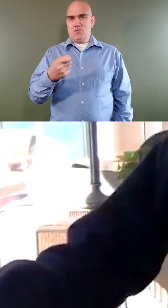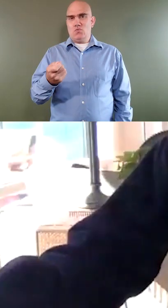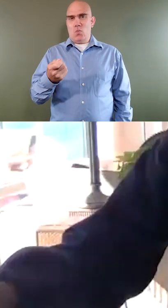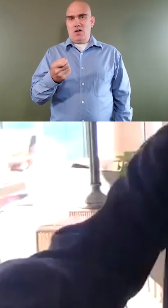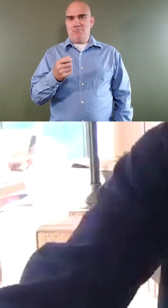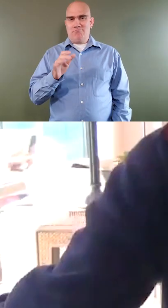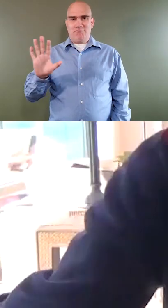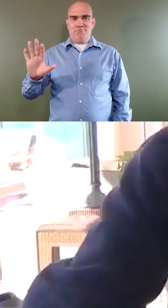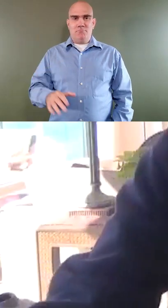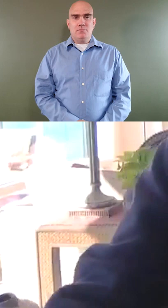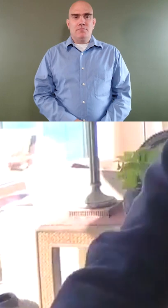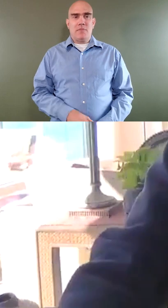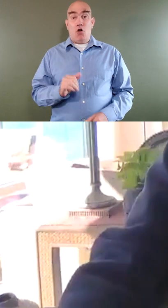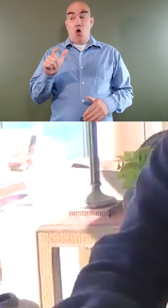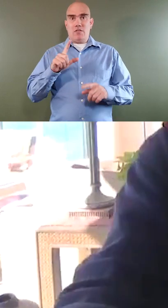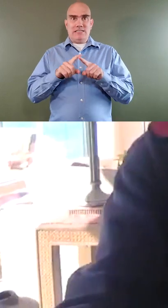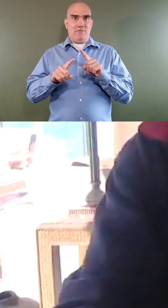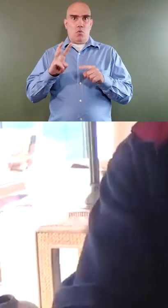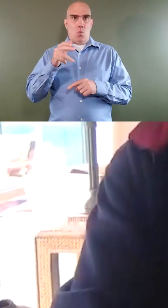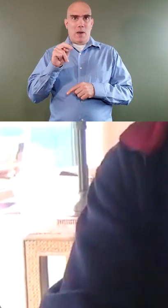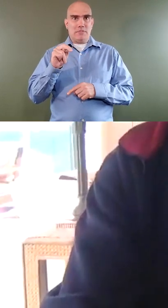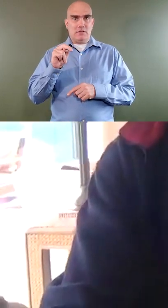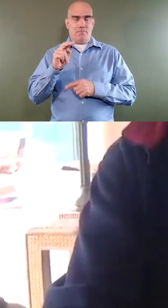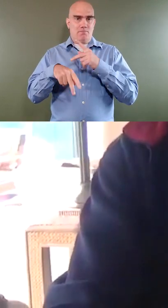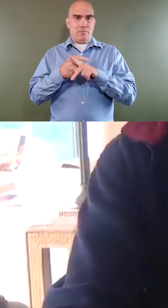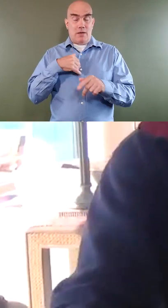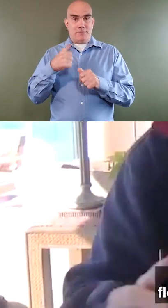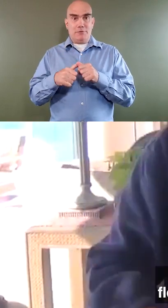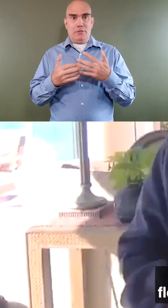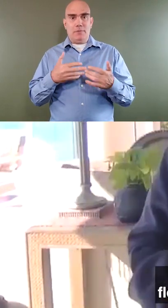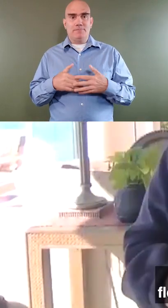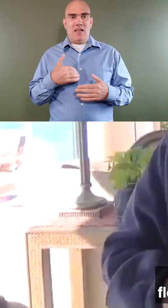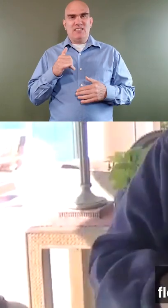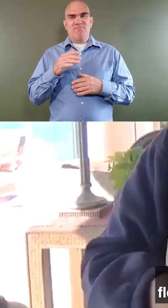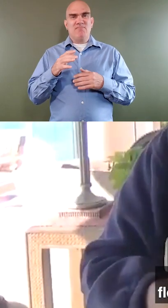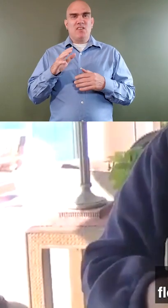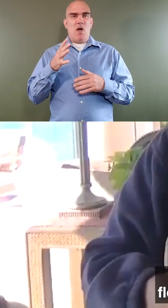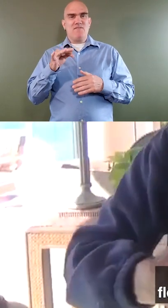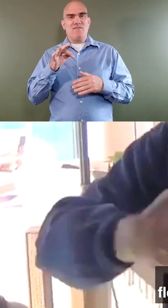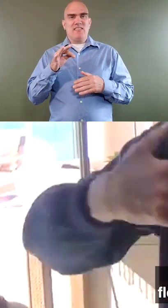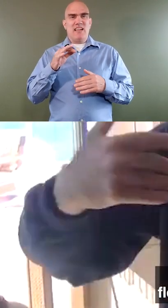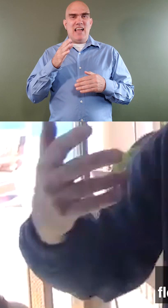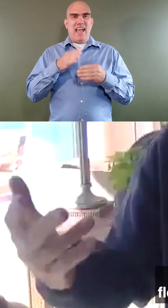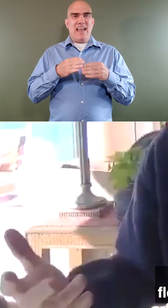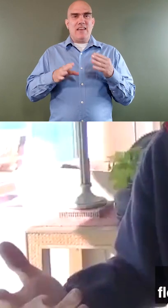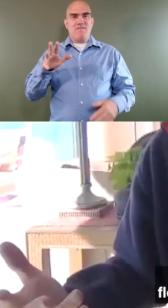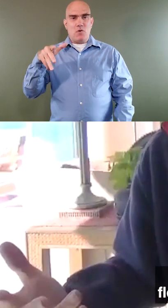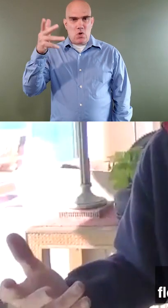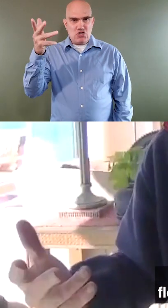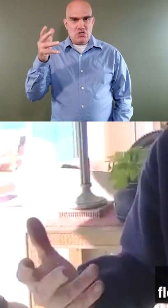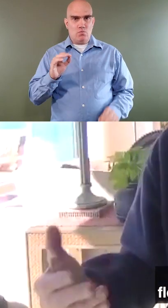style sword. And all the weapons forms that I recall, anyway, have these sort of flourishing